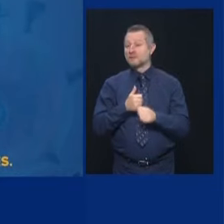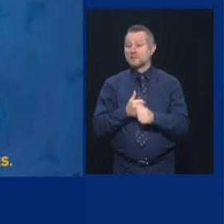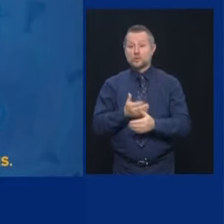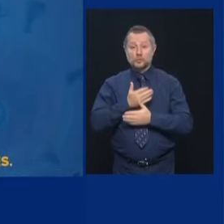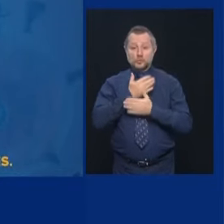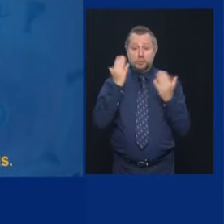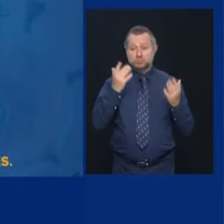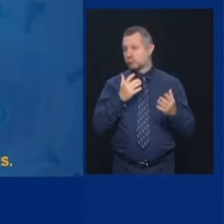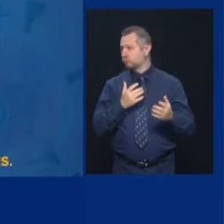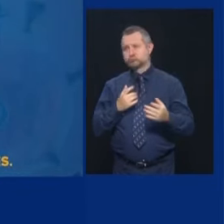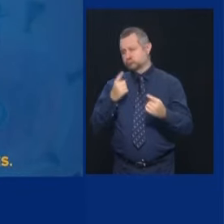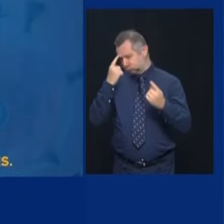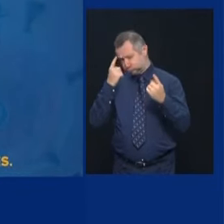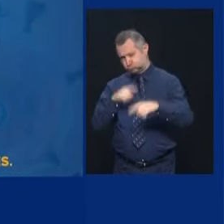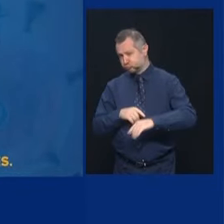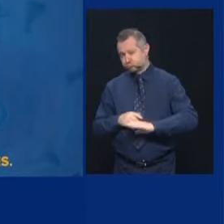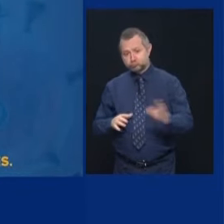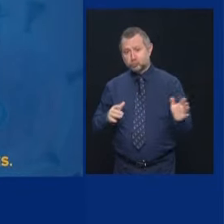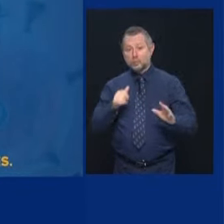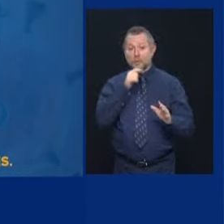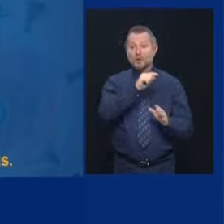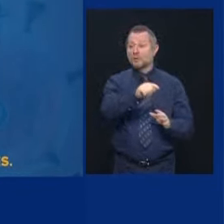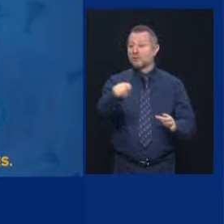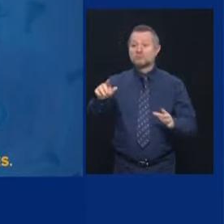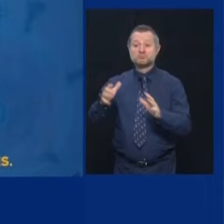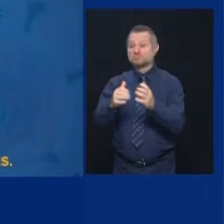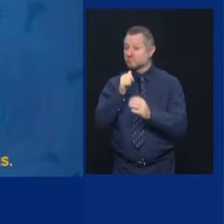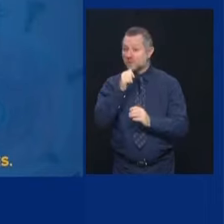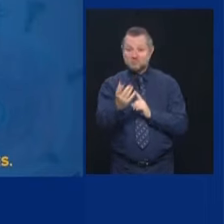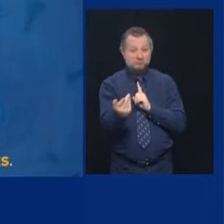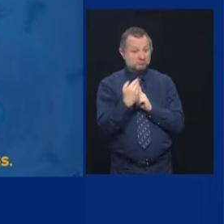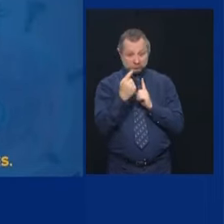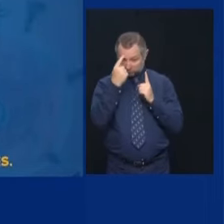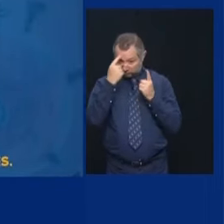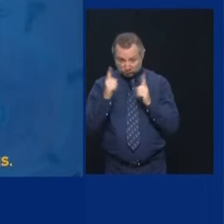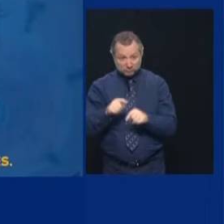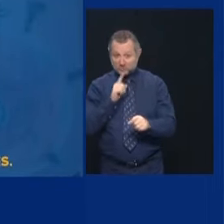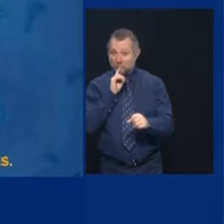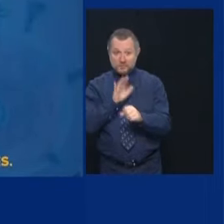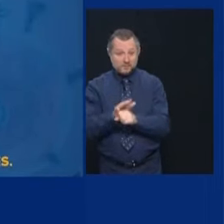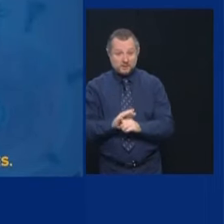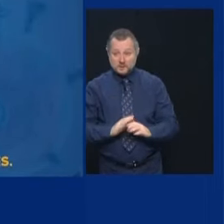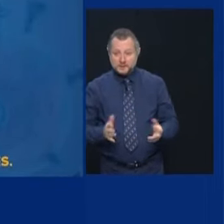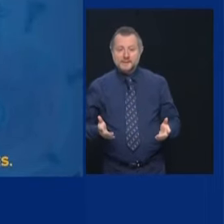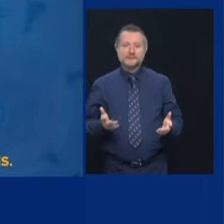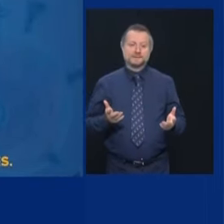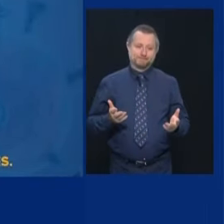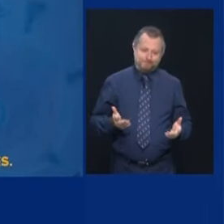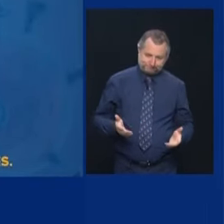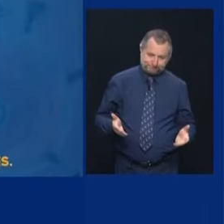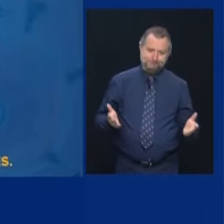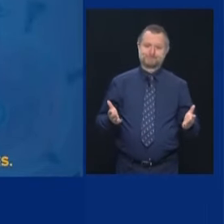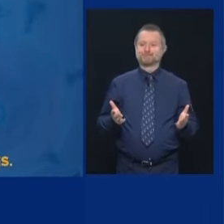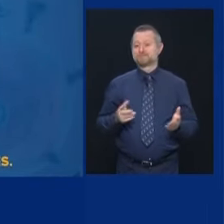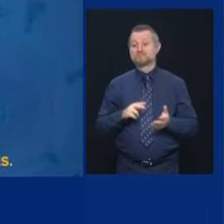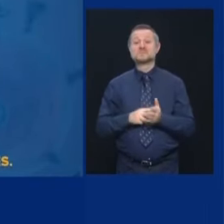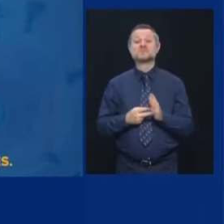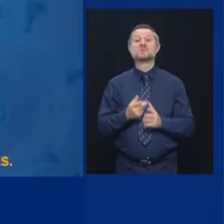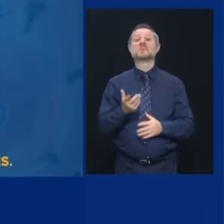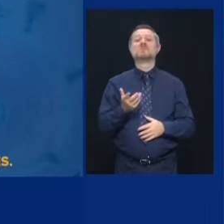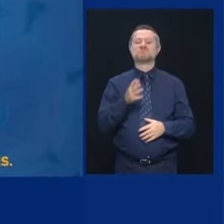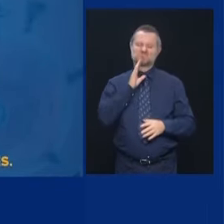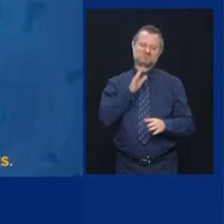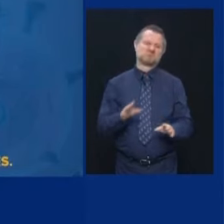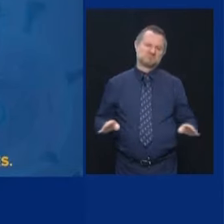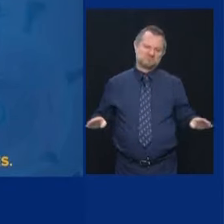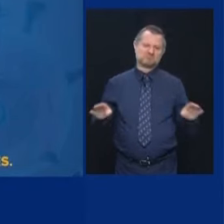from the religious community directly as a starting point, then we will close down